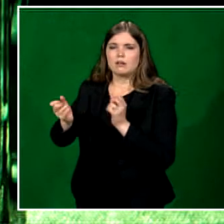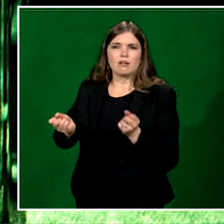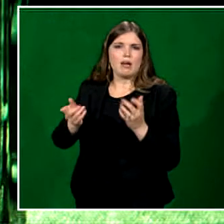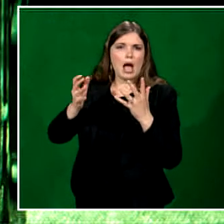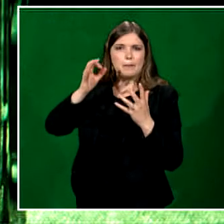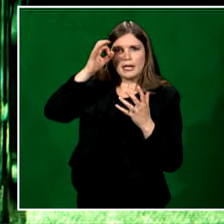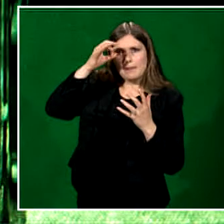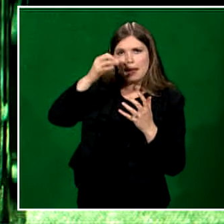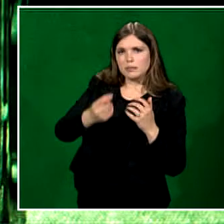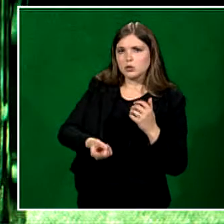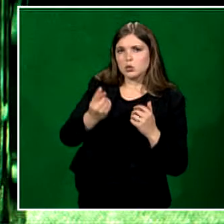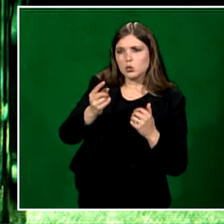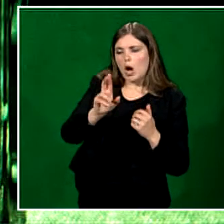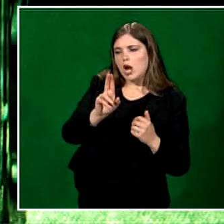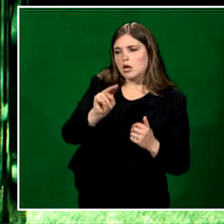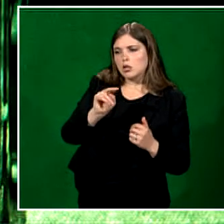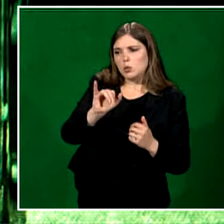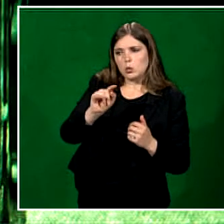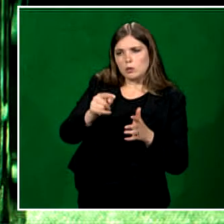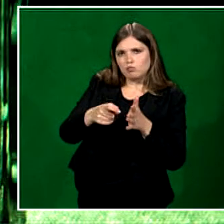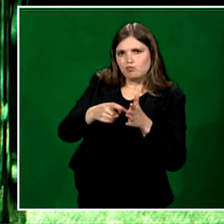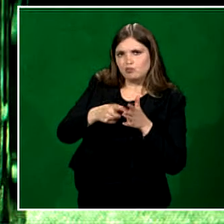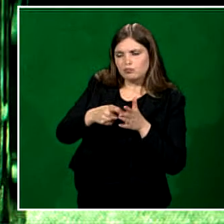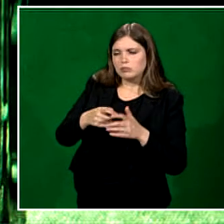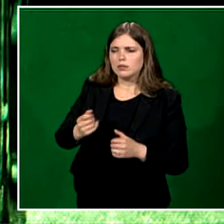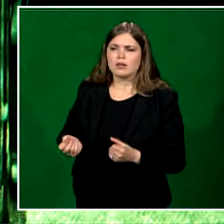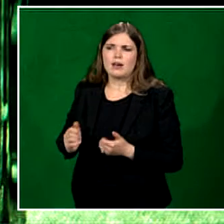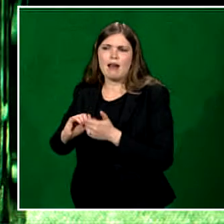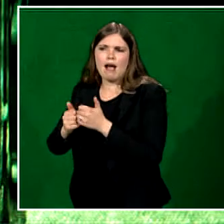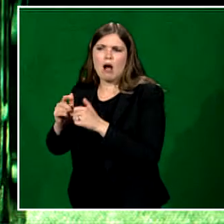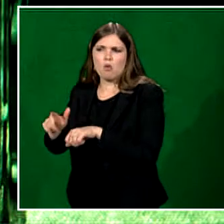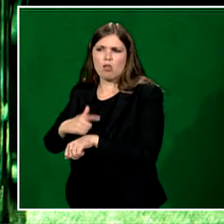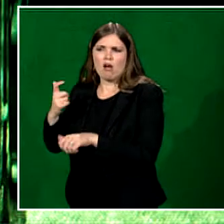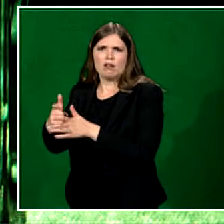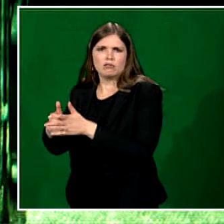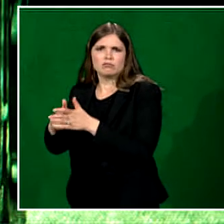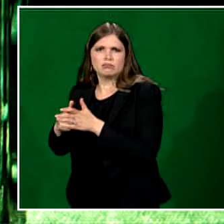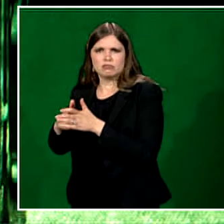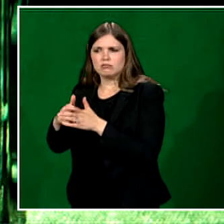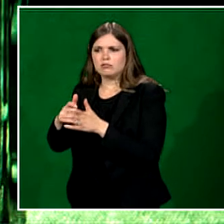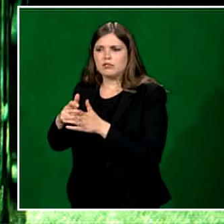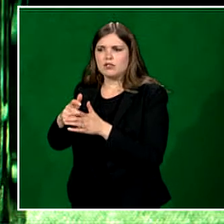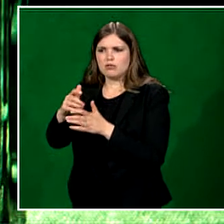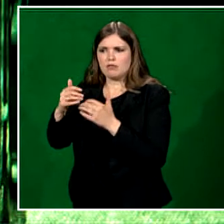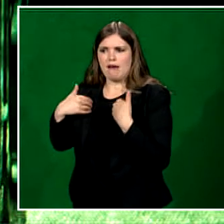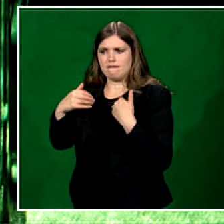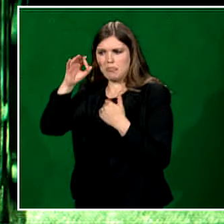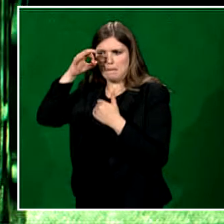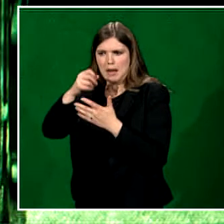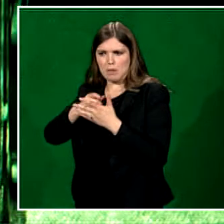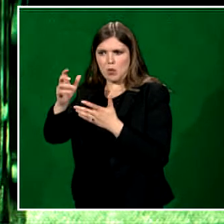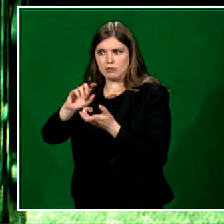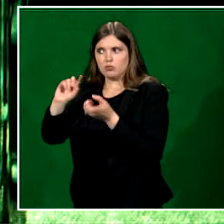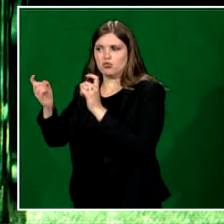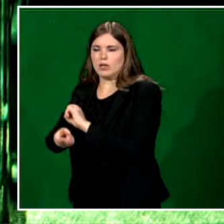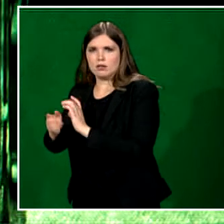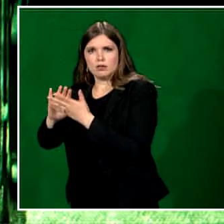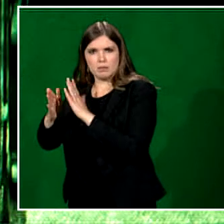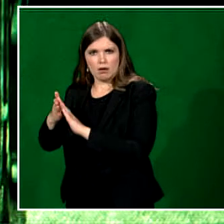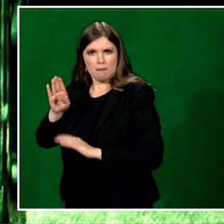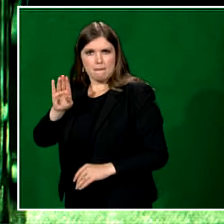does the unit take, and how long does it take to convert the pineapple waste into the biochar?